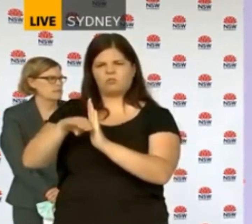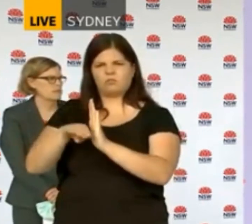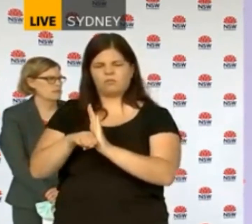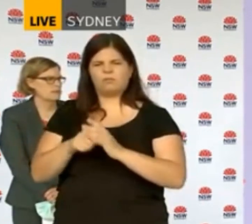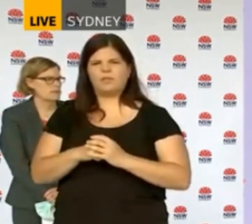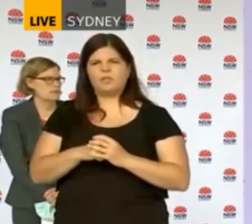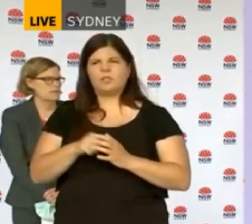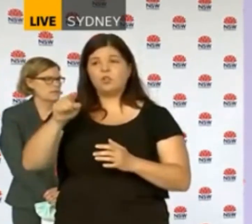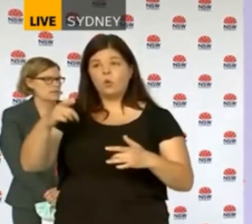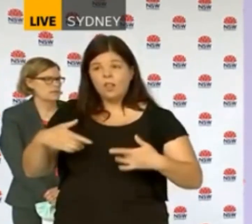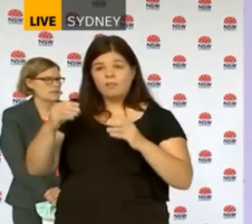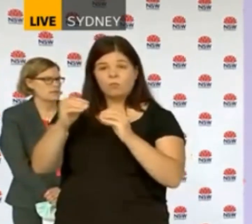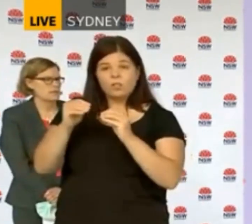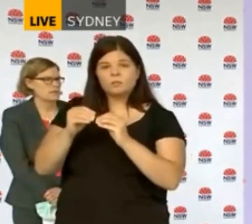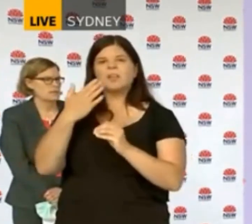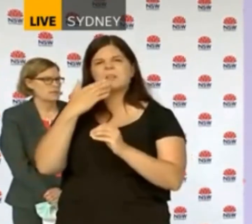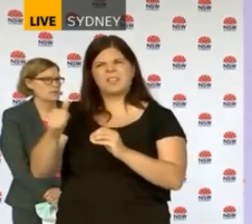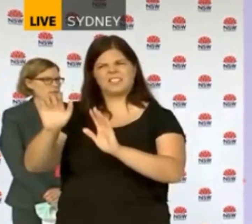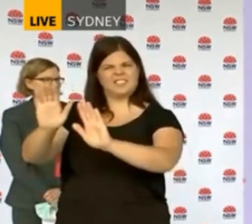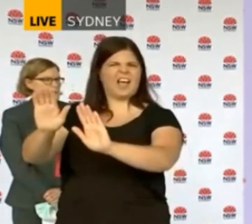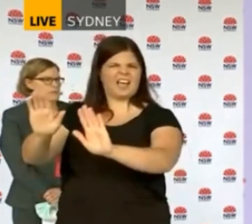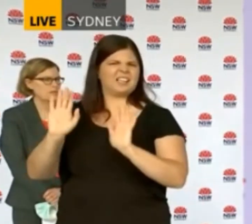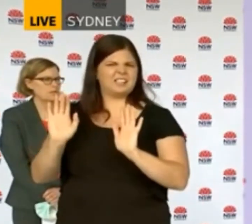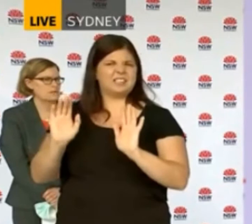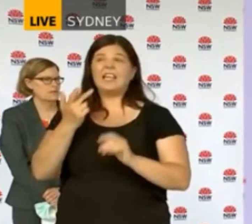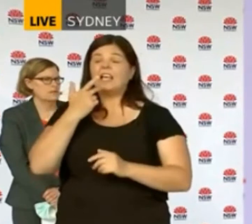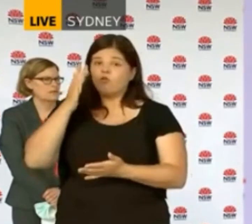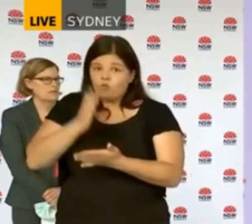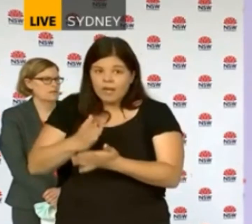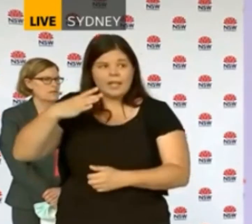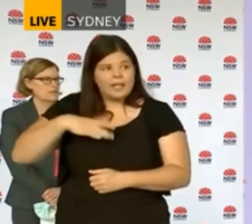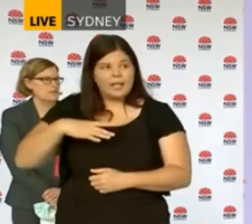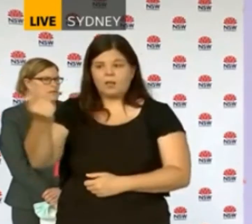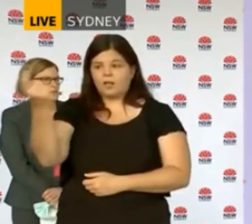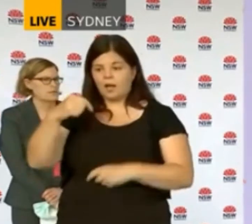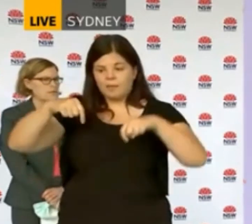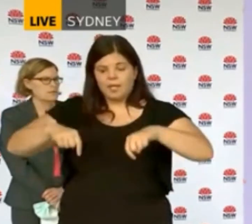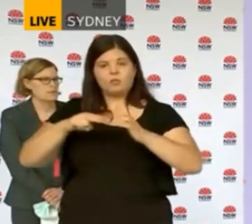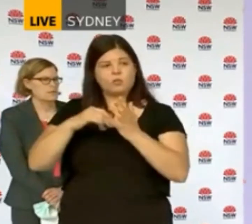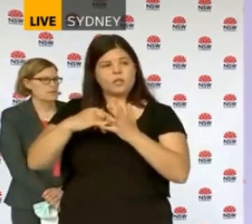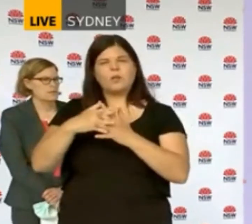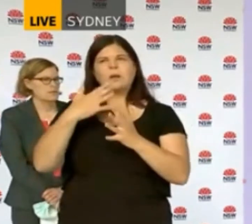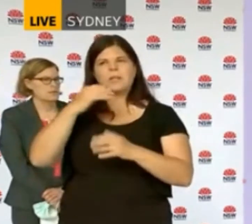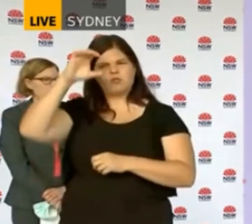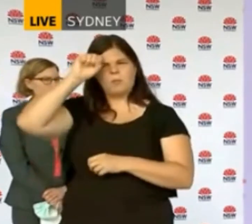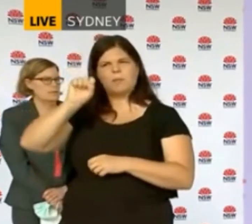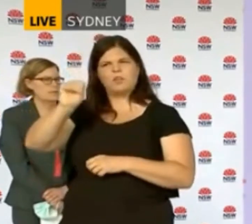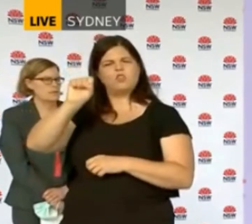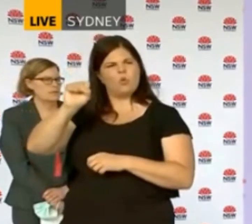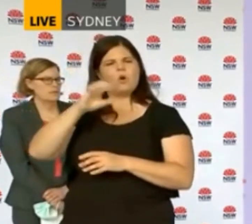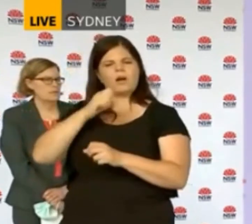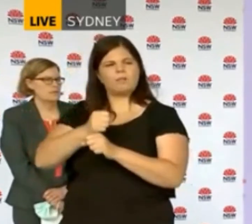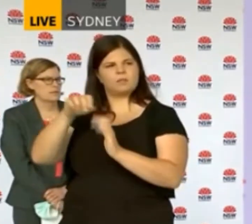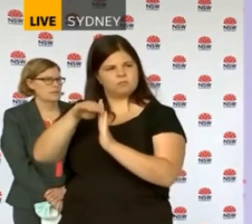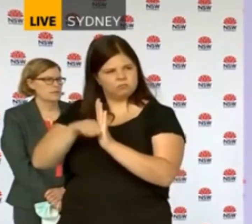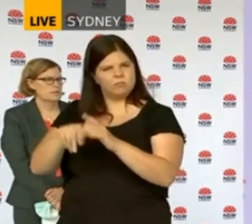resident in Brisbane, don't come if you don't need to. If you really need to, then comply with the requirements that your government has placed on you in Brisbane,